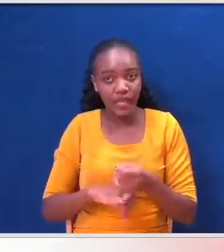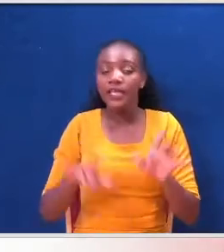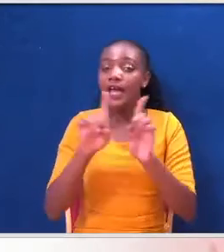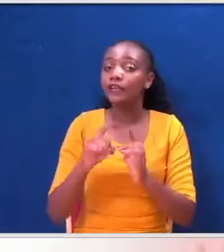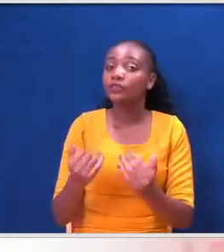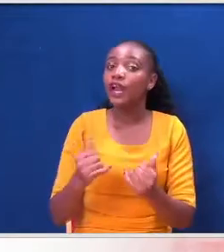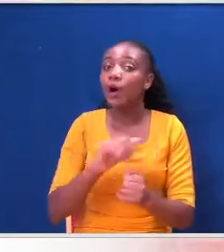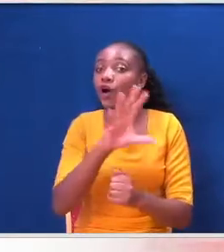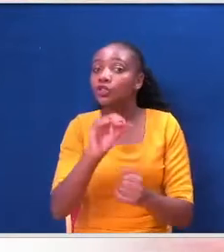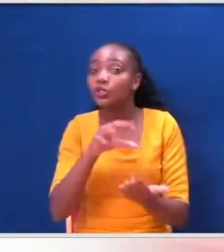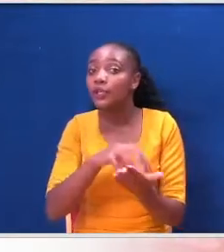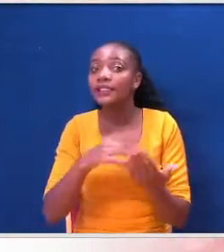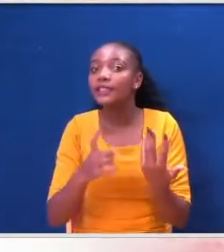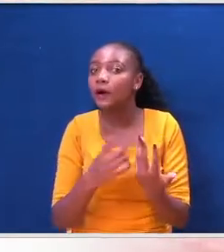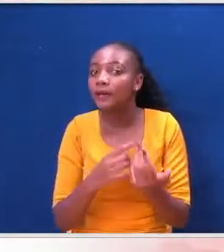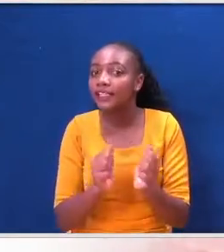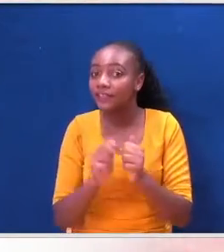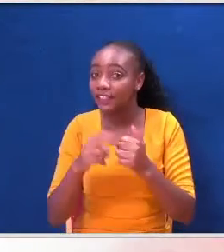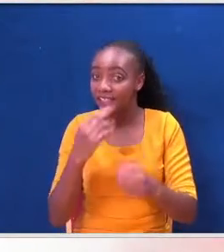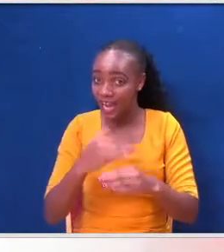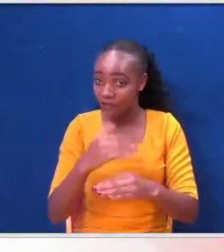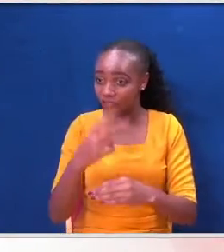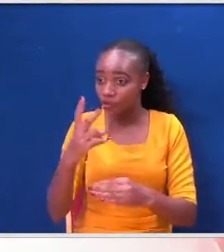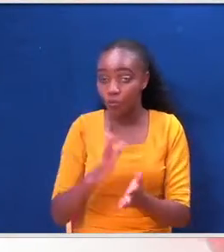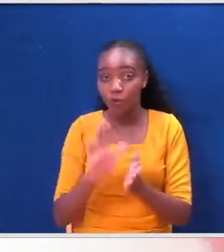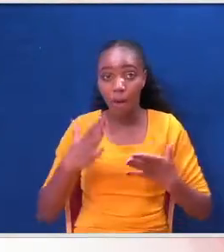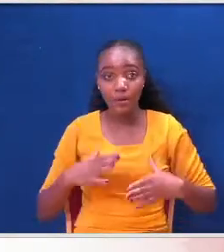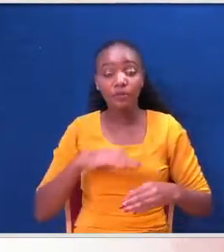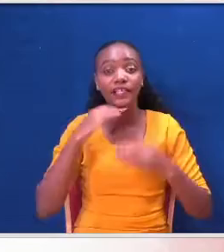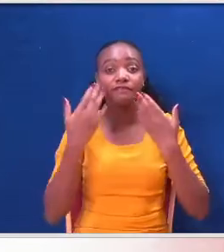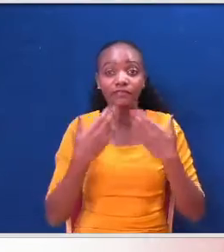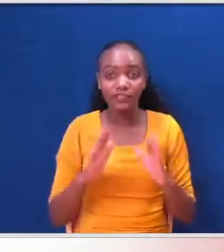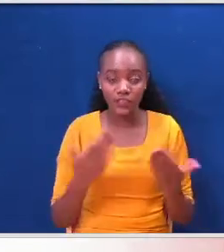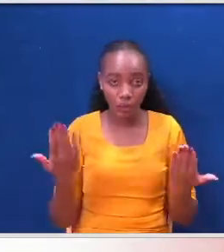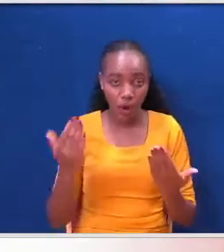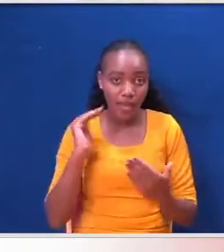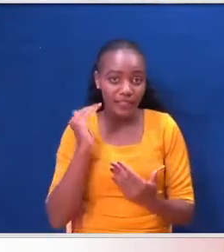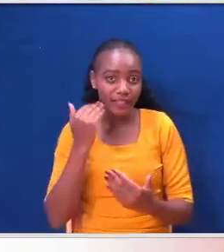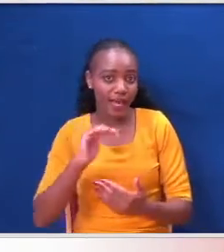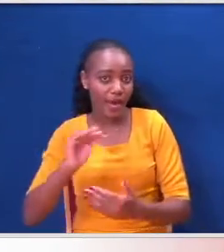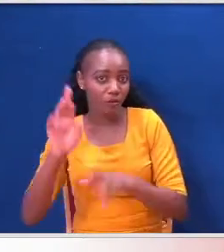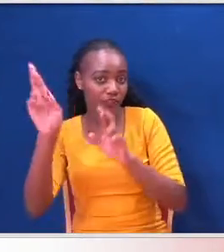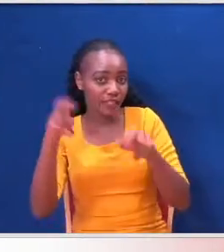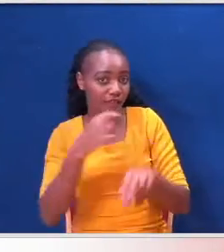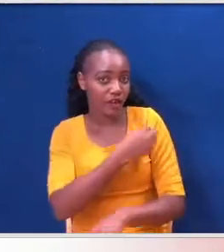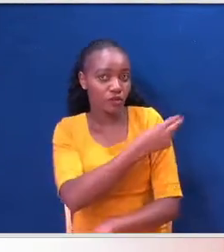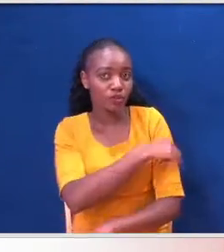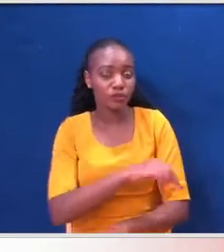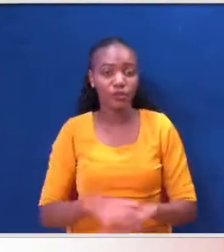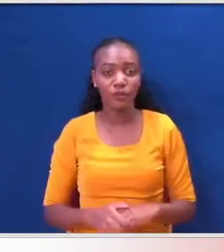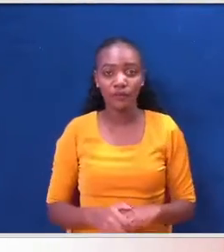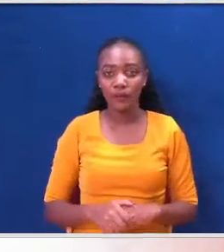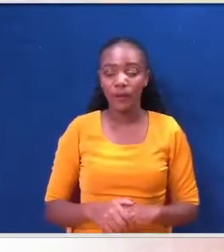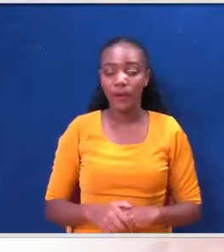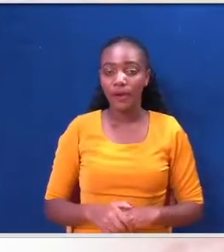to 17. This is after two people succumbed to their injuries at the Siaya County Referral Hospital. And I've